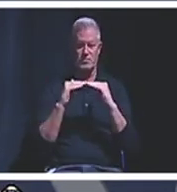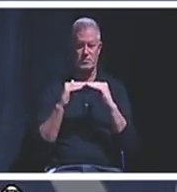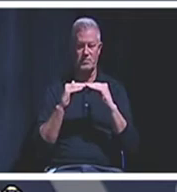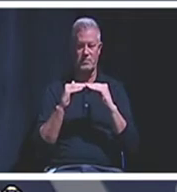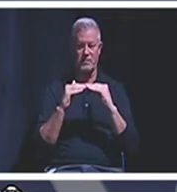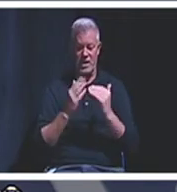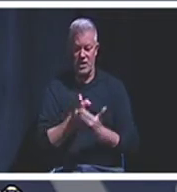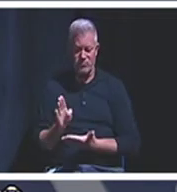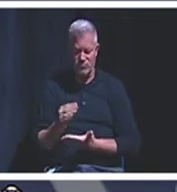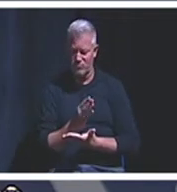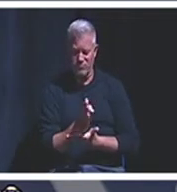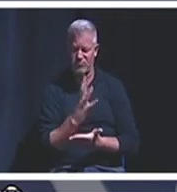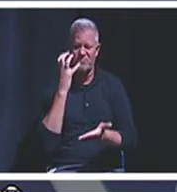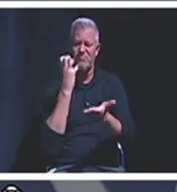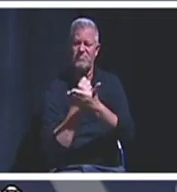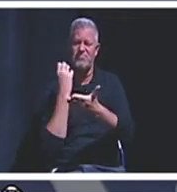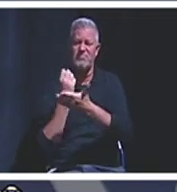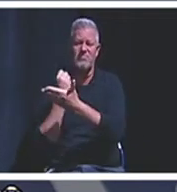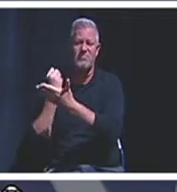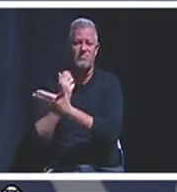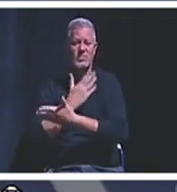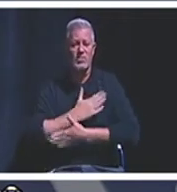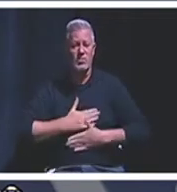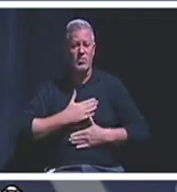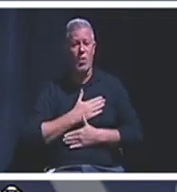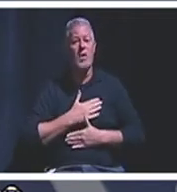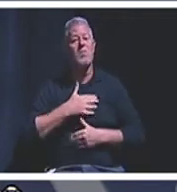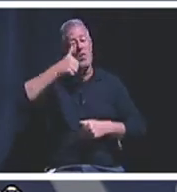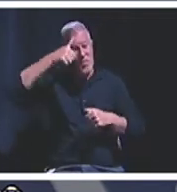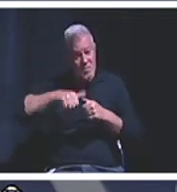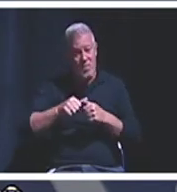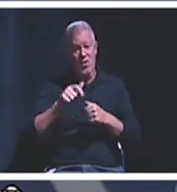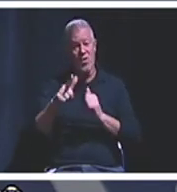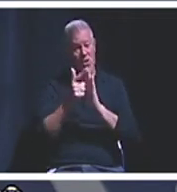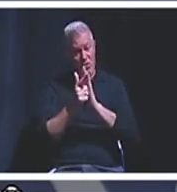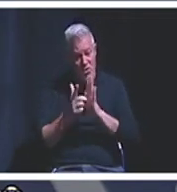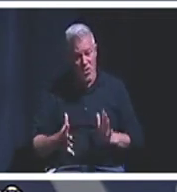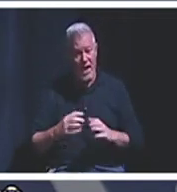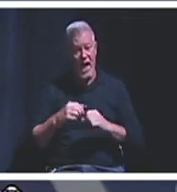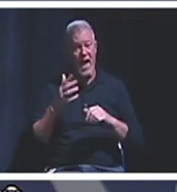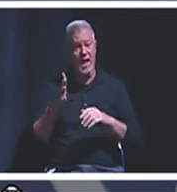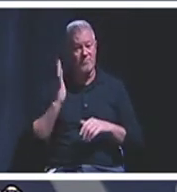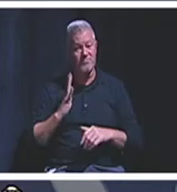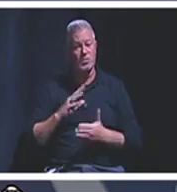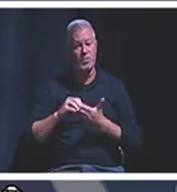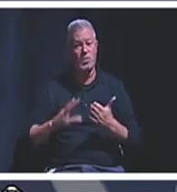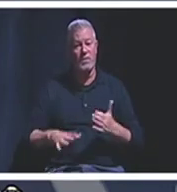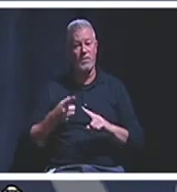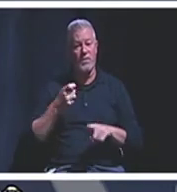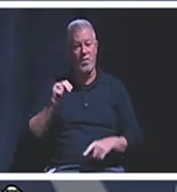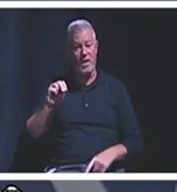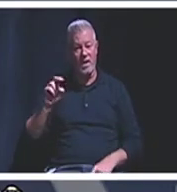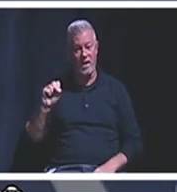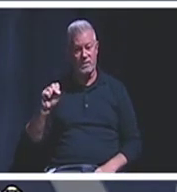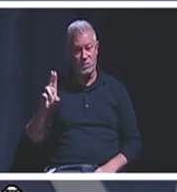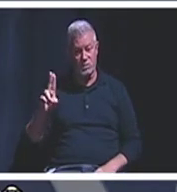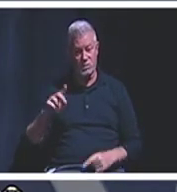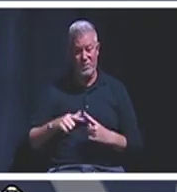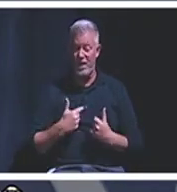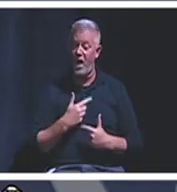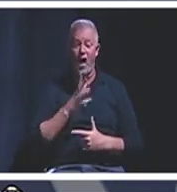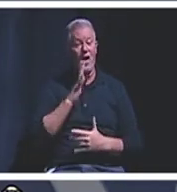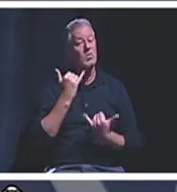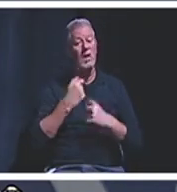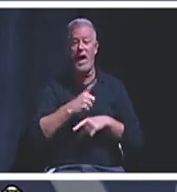but hold true to our shared values as lawyers and members of the NSU community. I am so proud of you